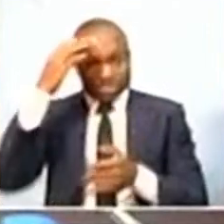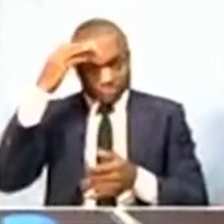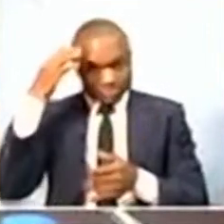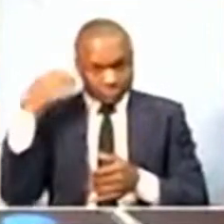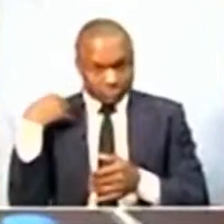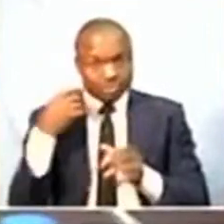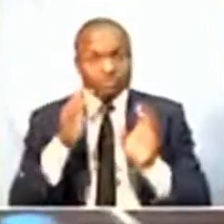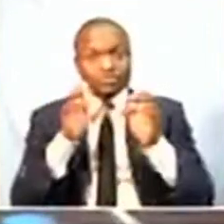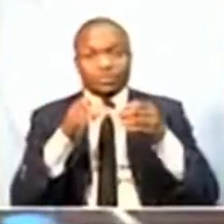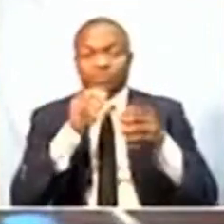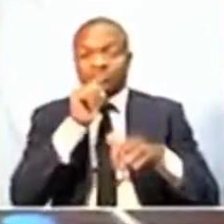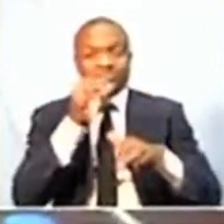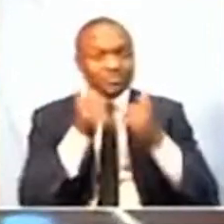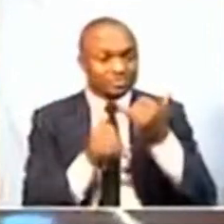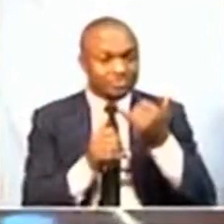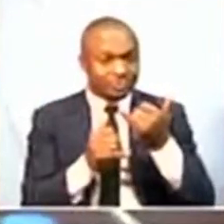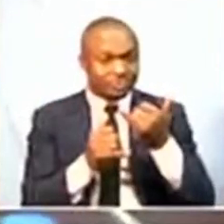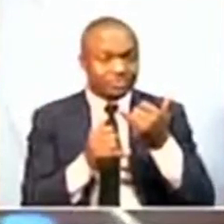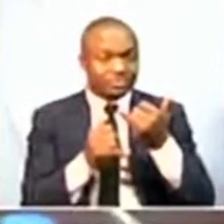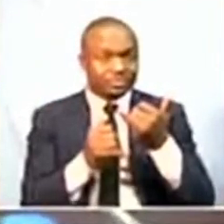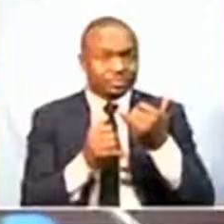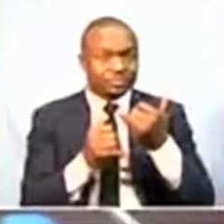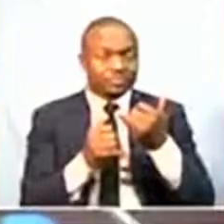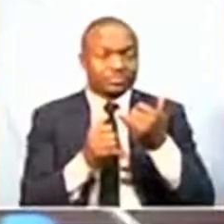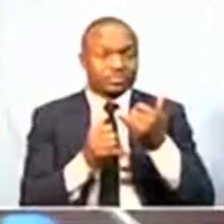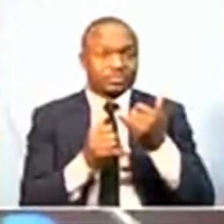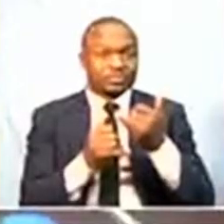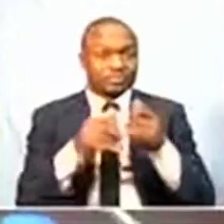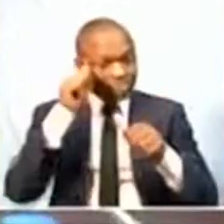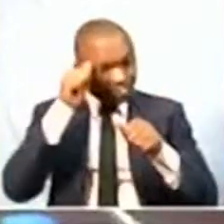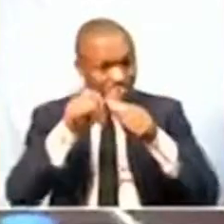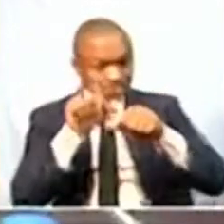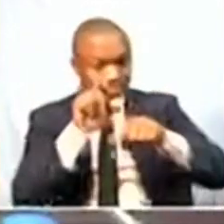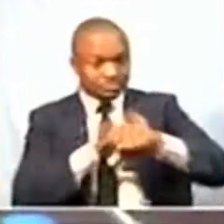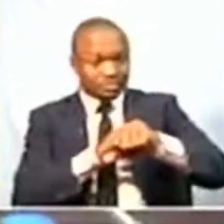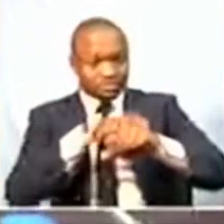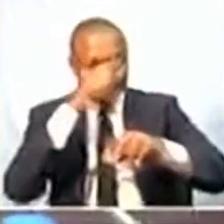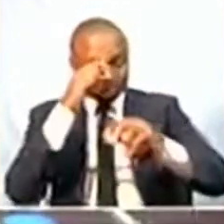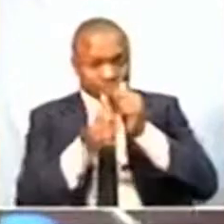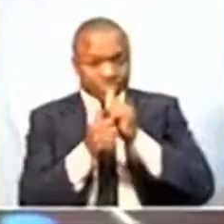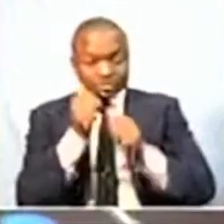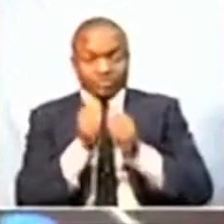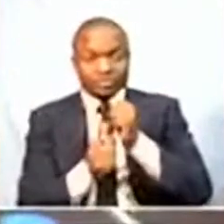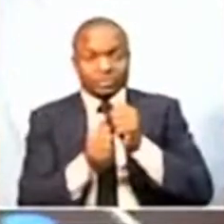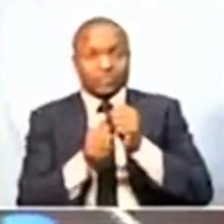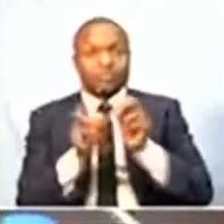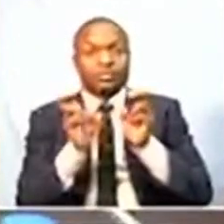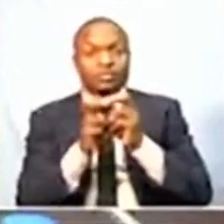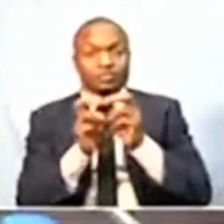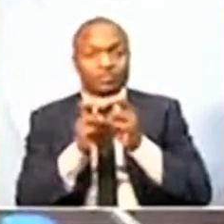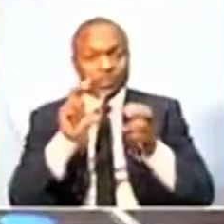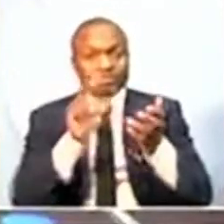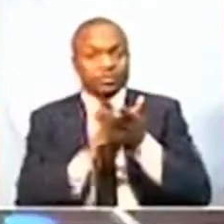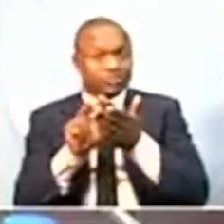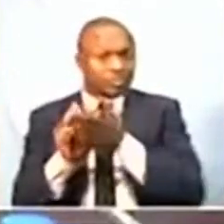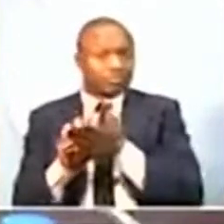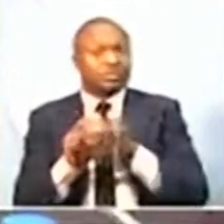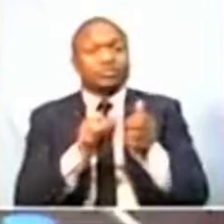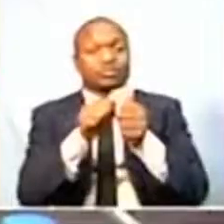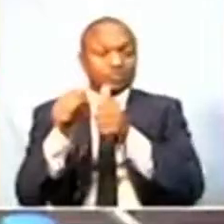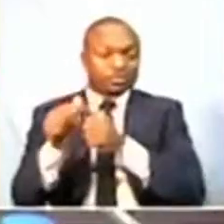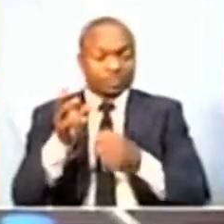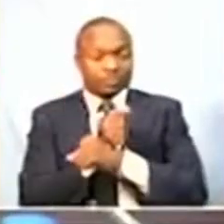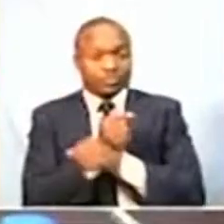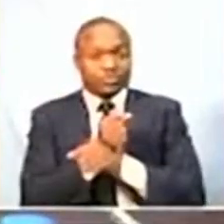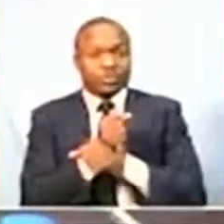not be completed within the accounting period because of the contractual clearance. Action taken, Council has since spent